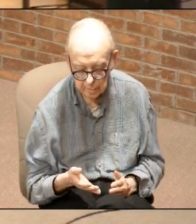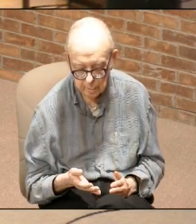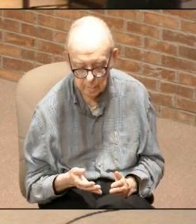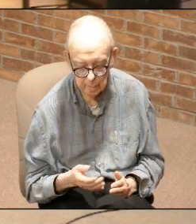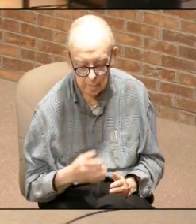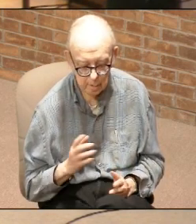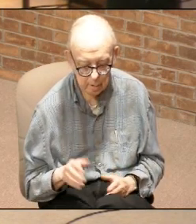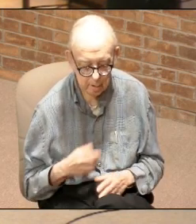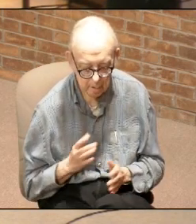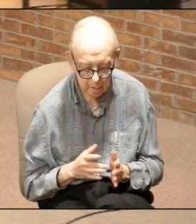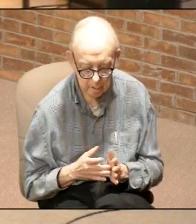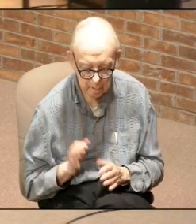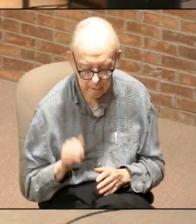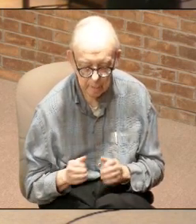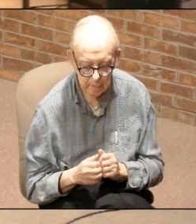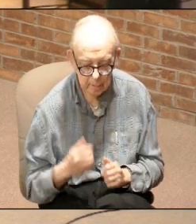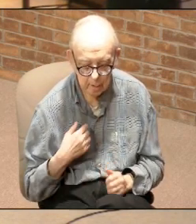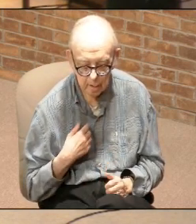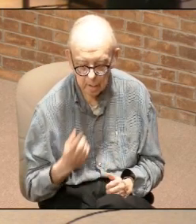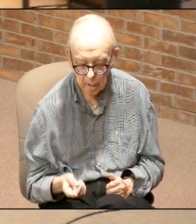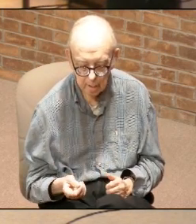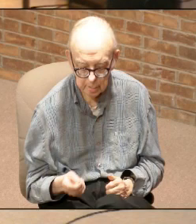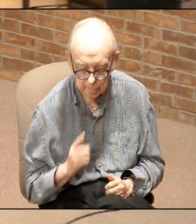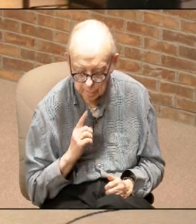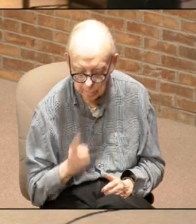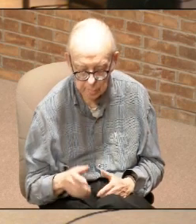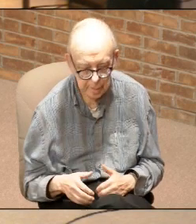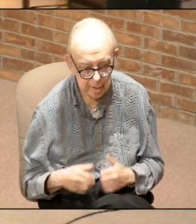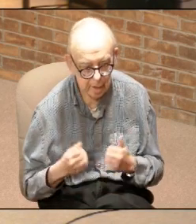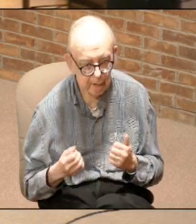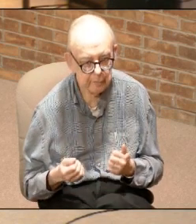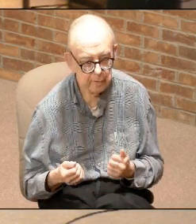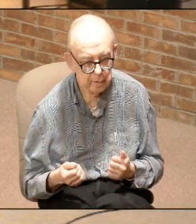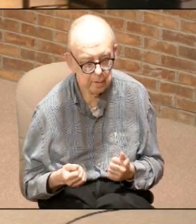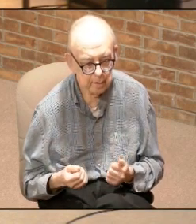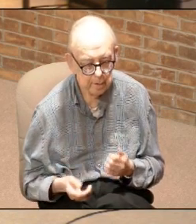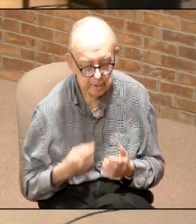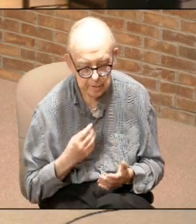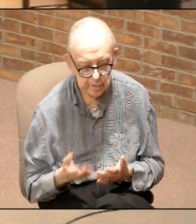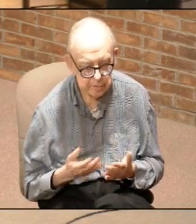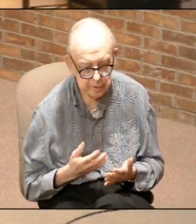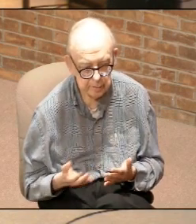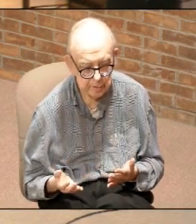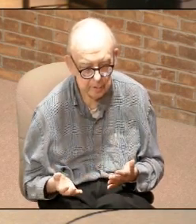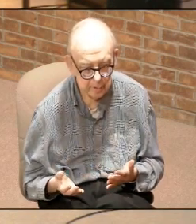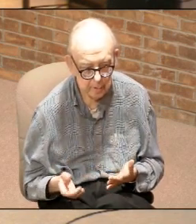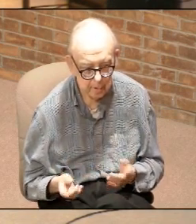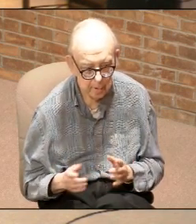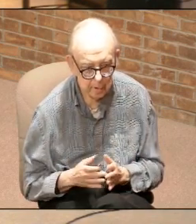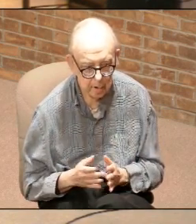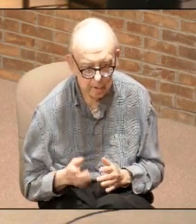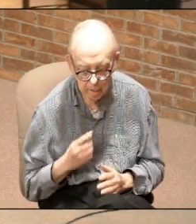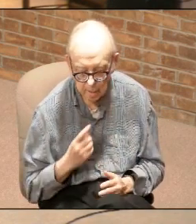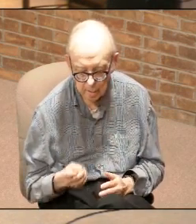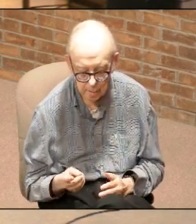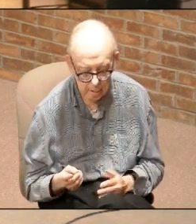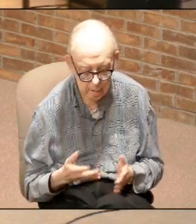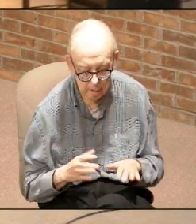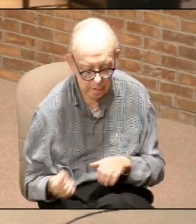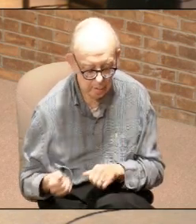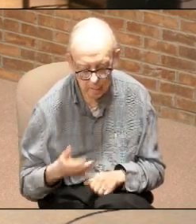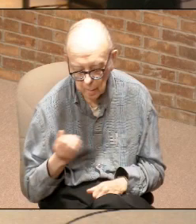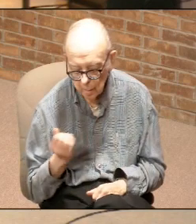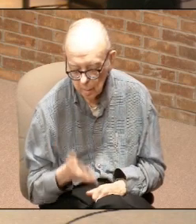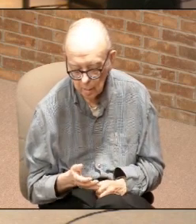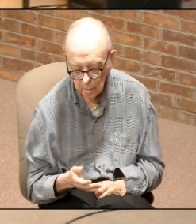and as long as jesus is still with you you are alive and may i say this to you that when jesus said i will never leave you nor